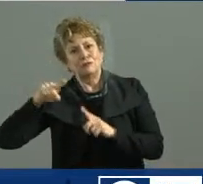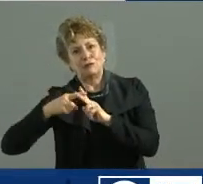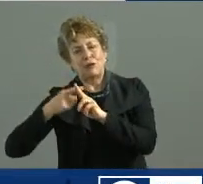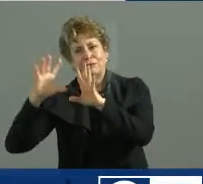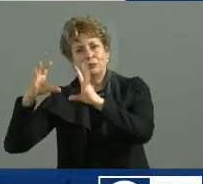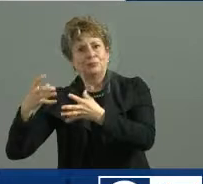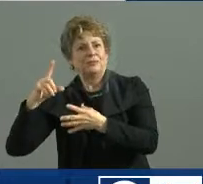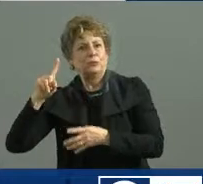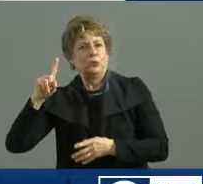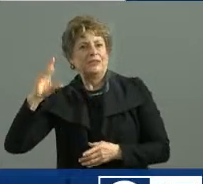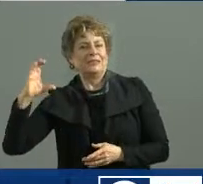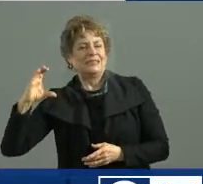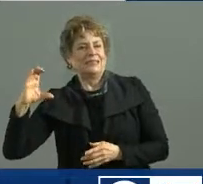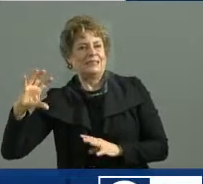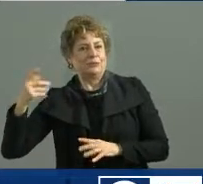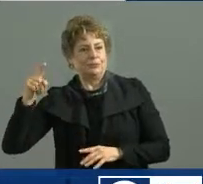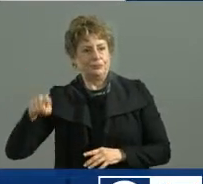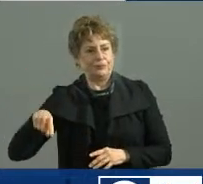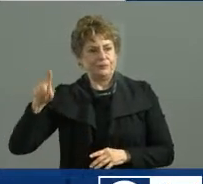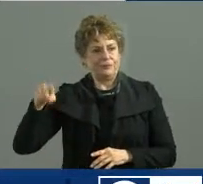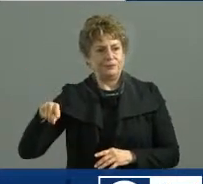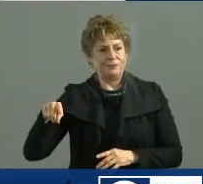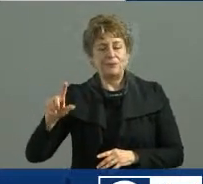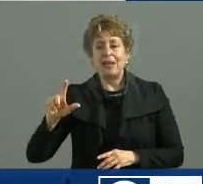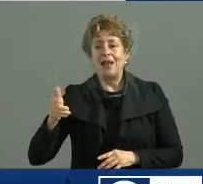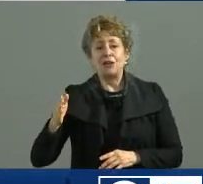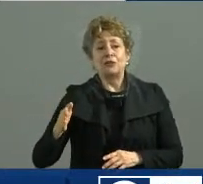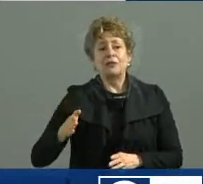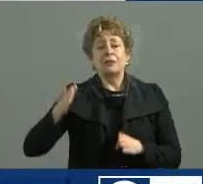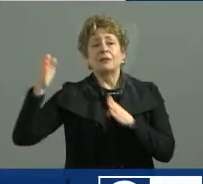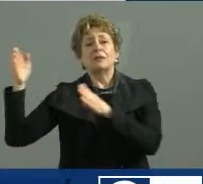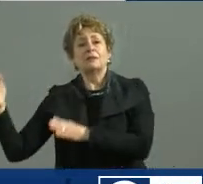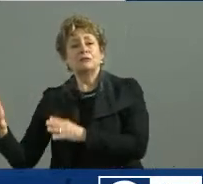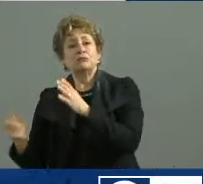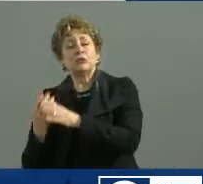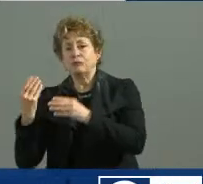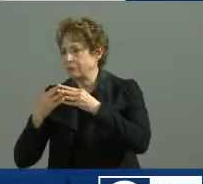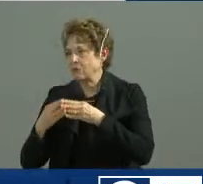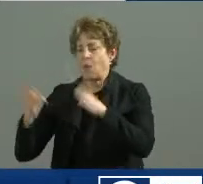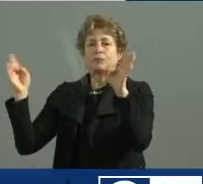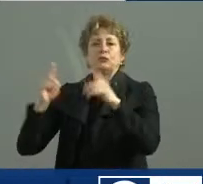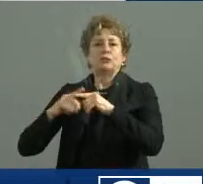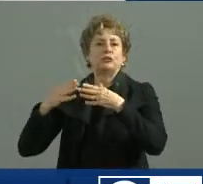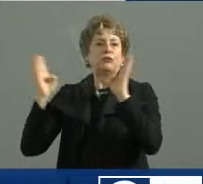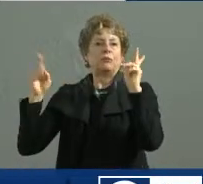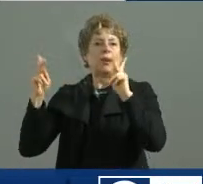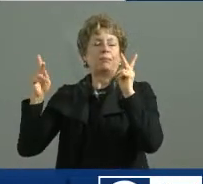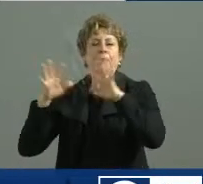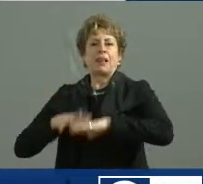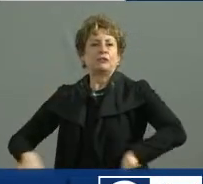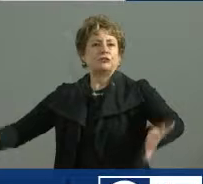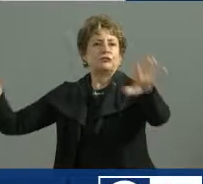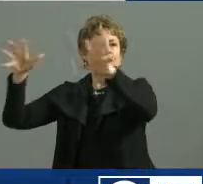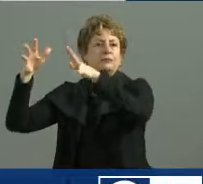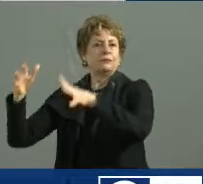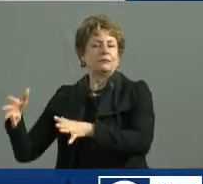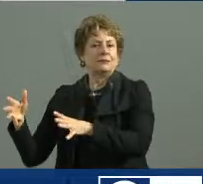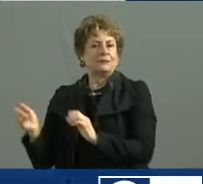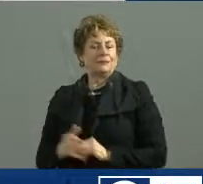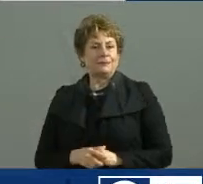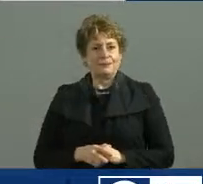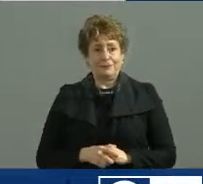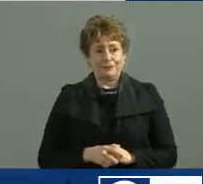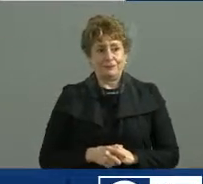general population later spring. Okay, thank you very much. You're welcome. And our last question is